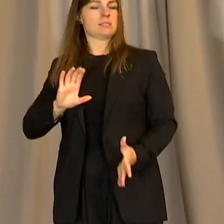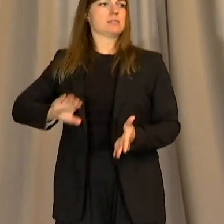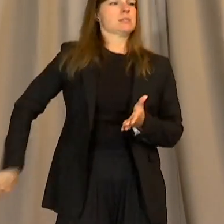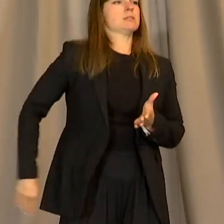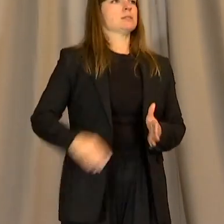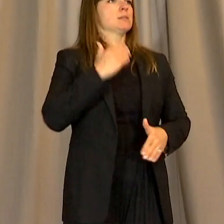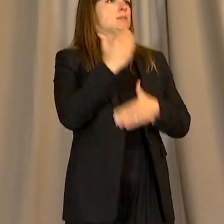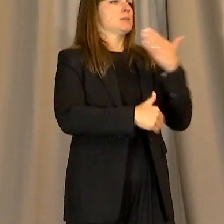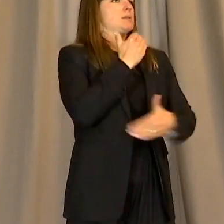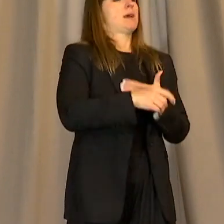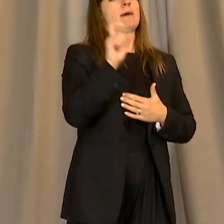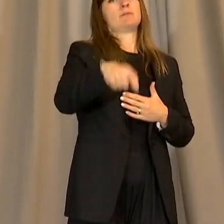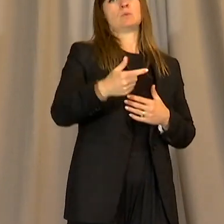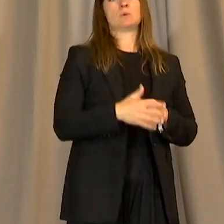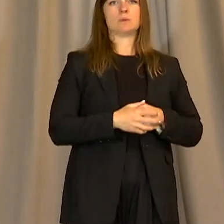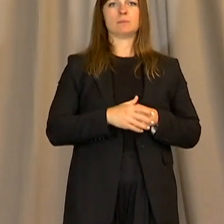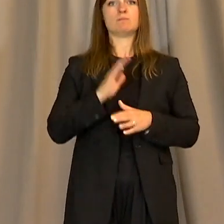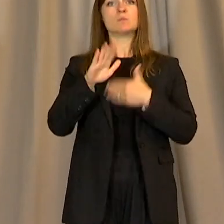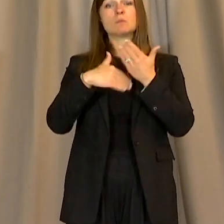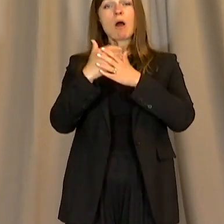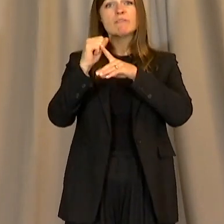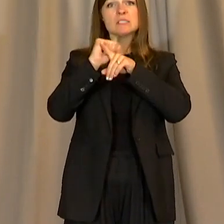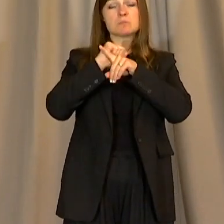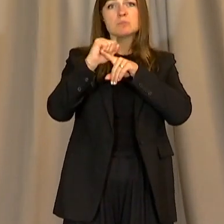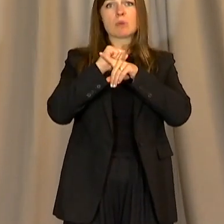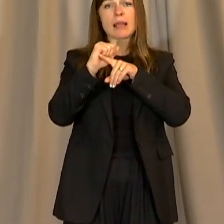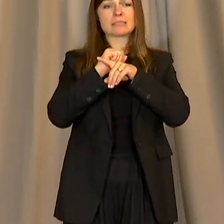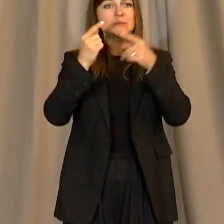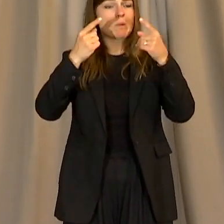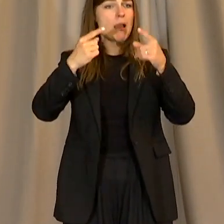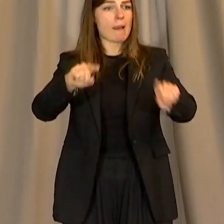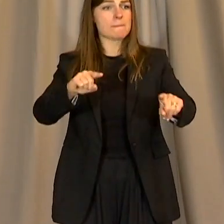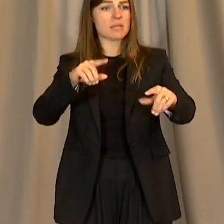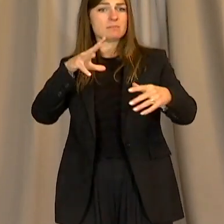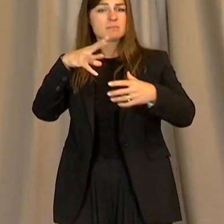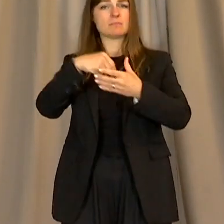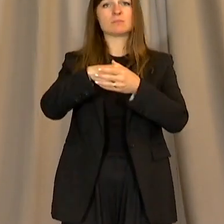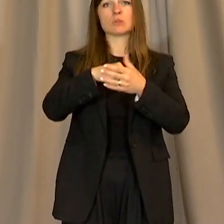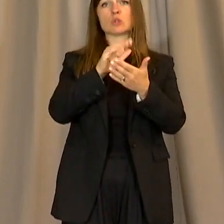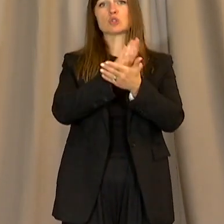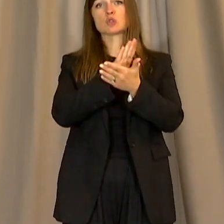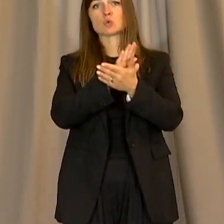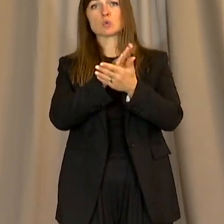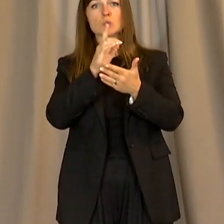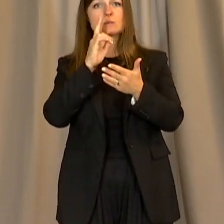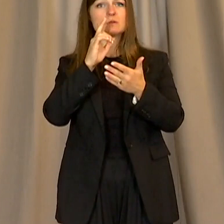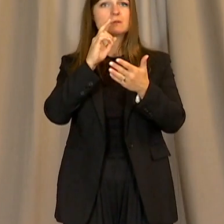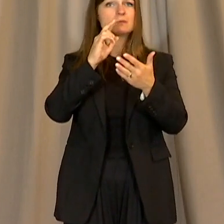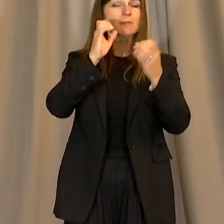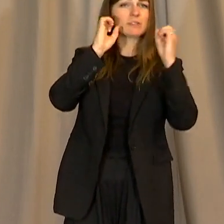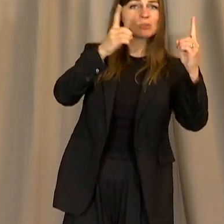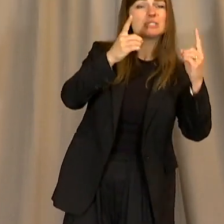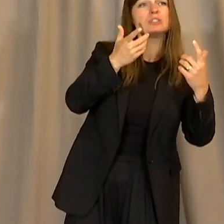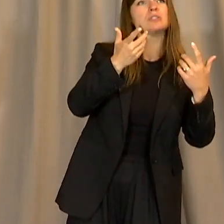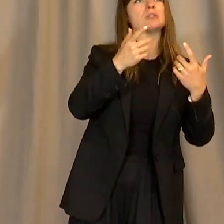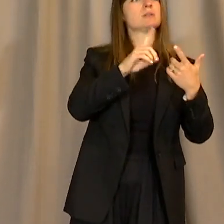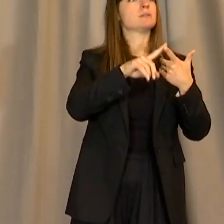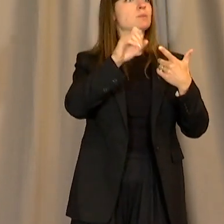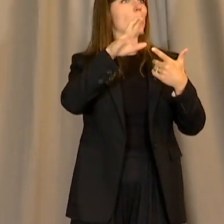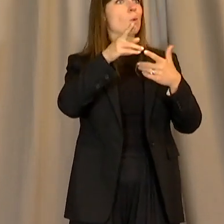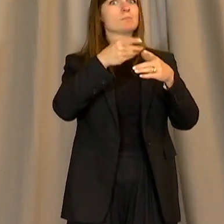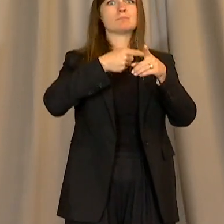we seem to inherit when we go to our schools of education or when we have